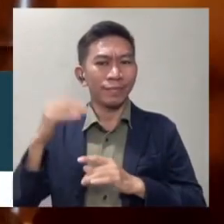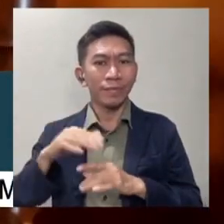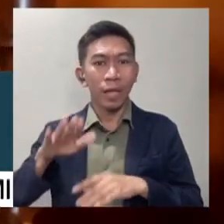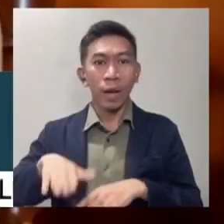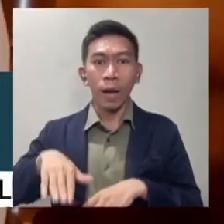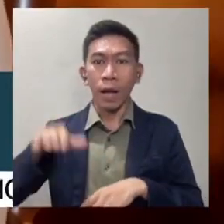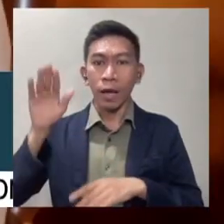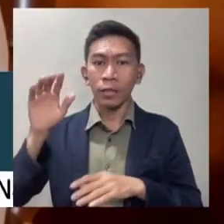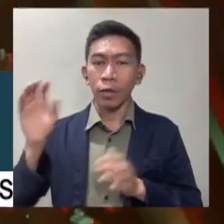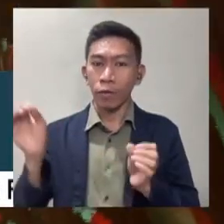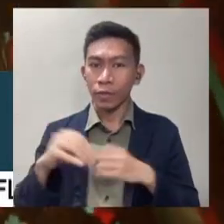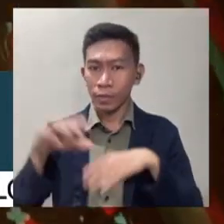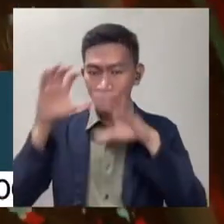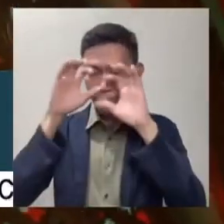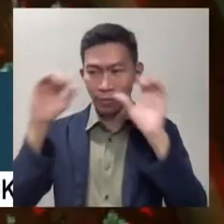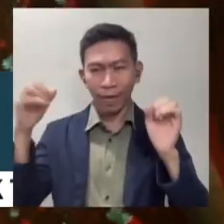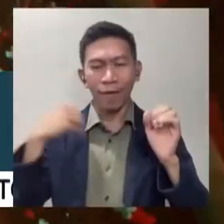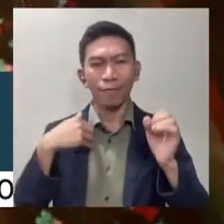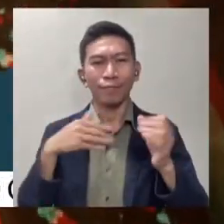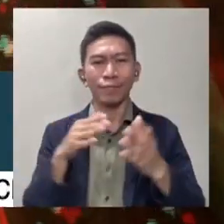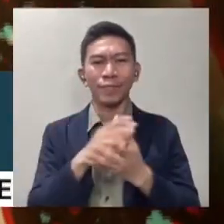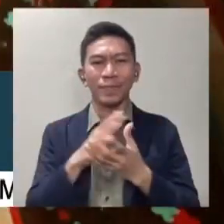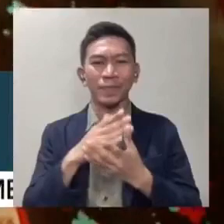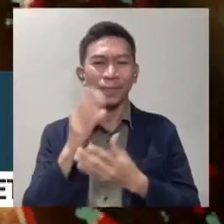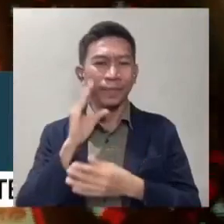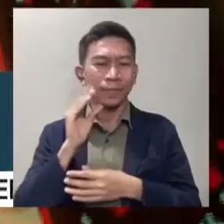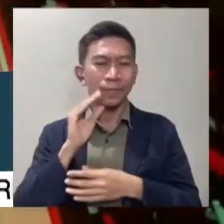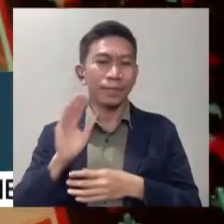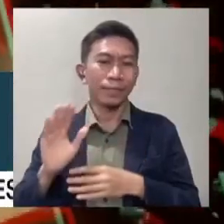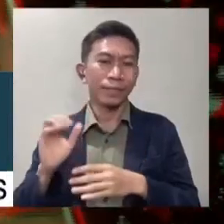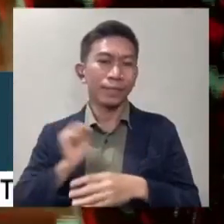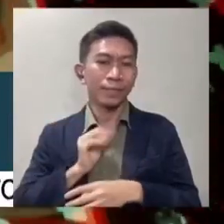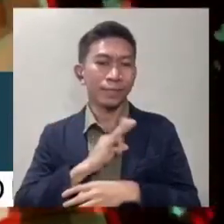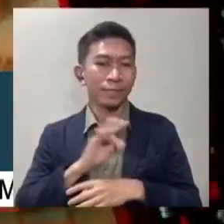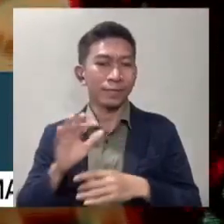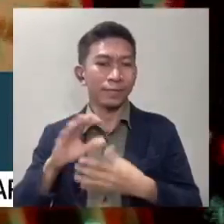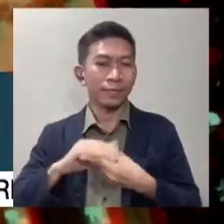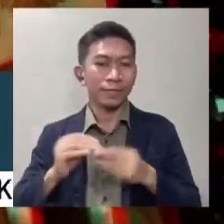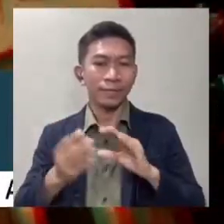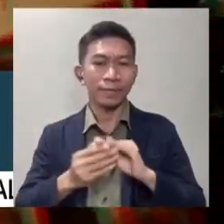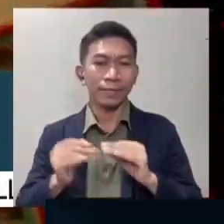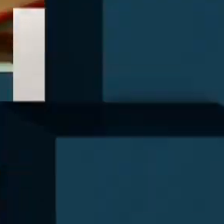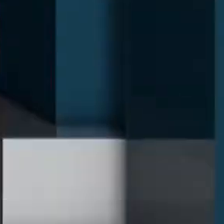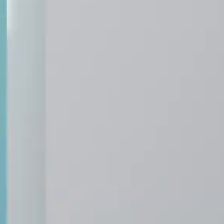Malacañang. The president and several palace staff shared their eerie anecdotes in a vlog.